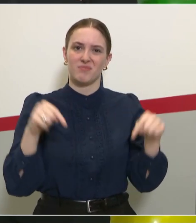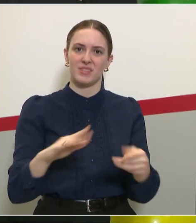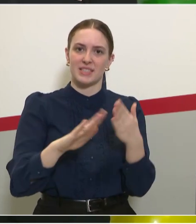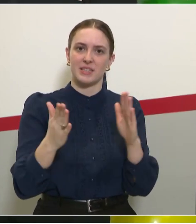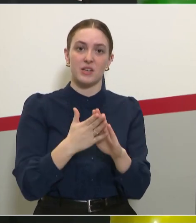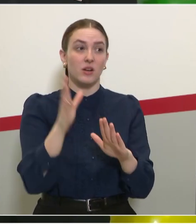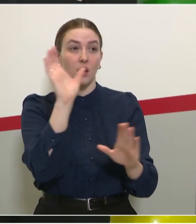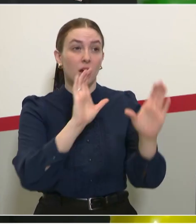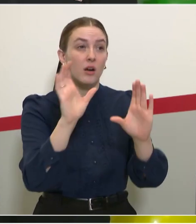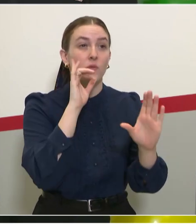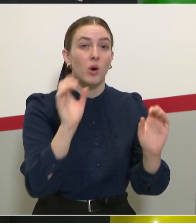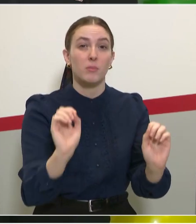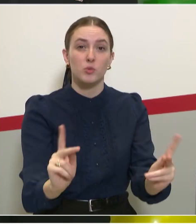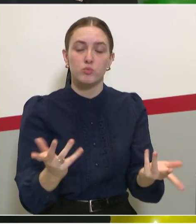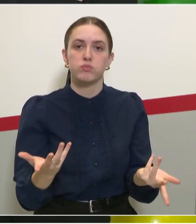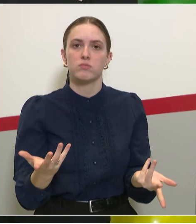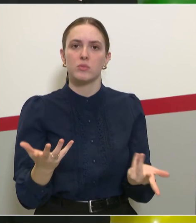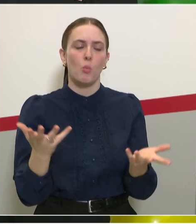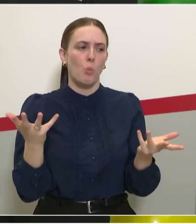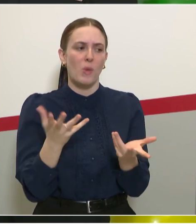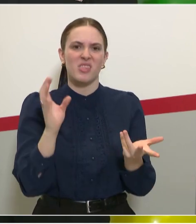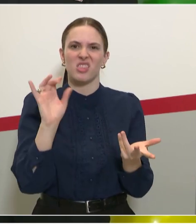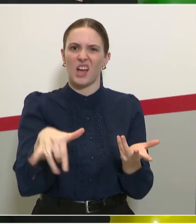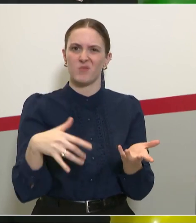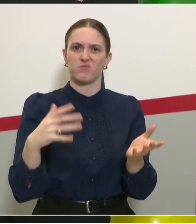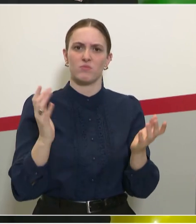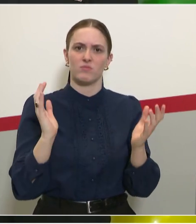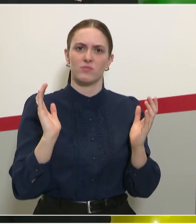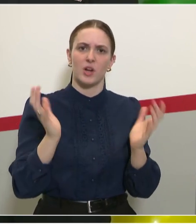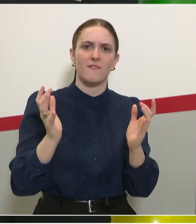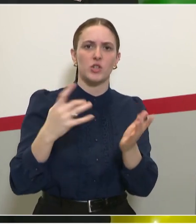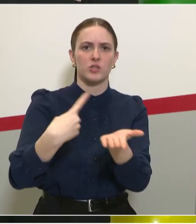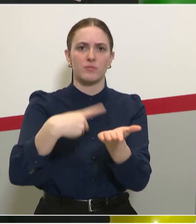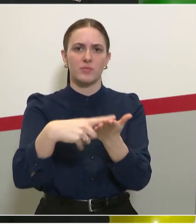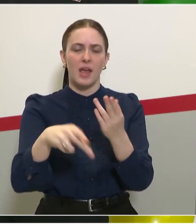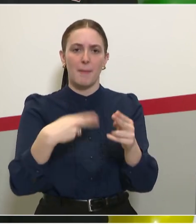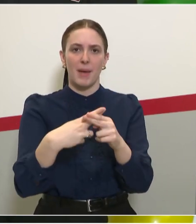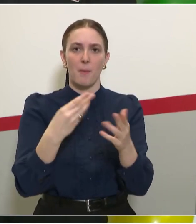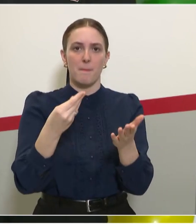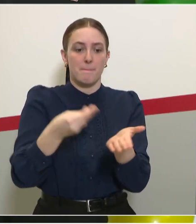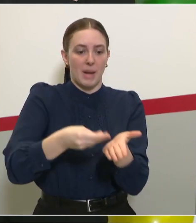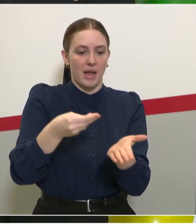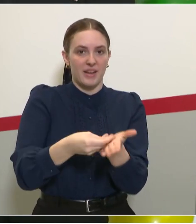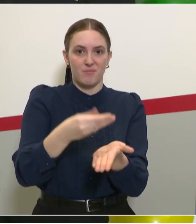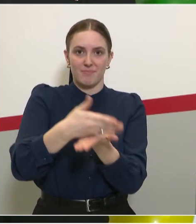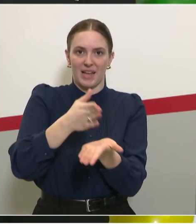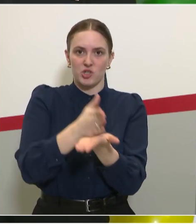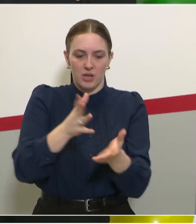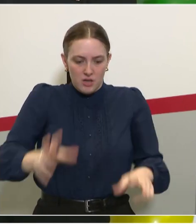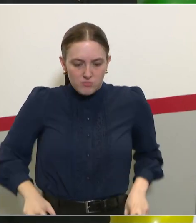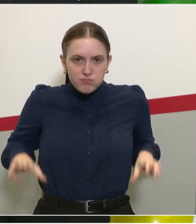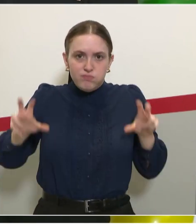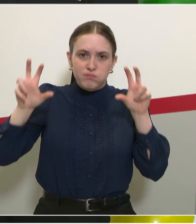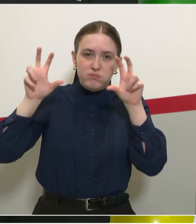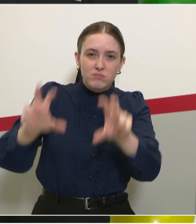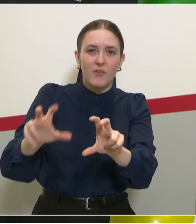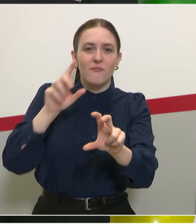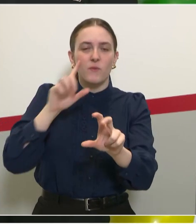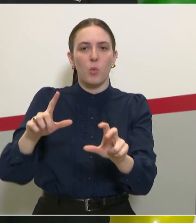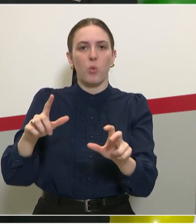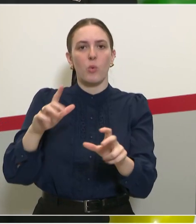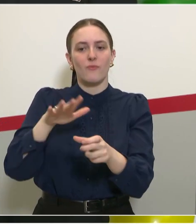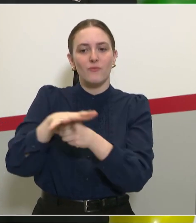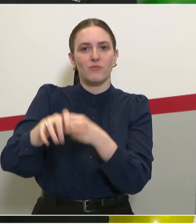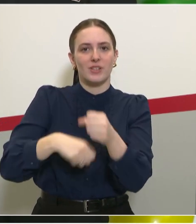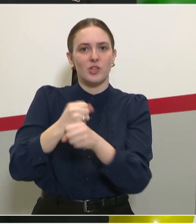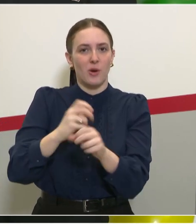opportunities. So what's the conversation around pouring more money into the budget to create more year-round opportunities for